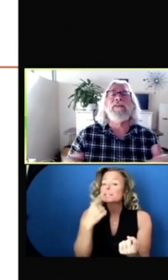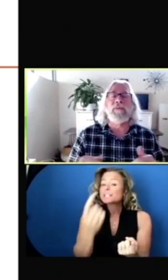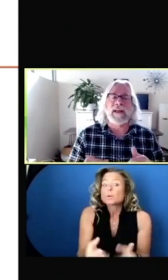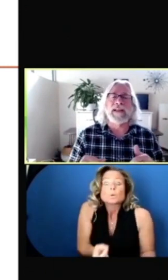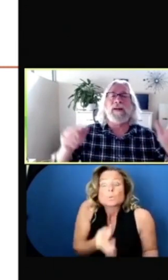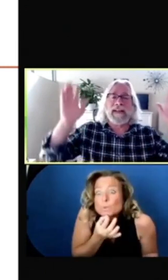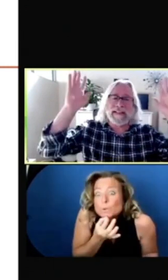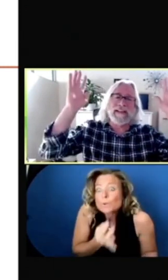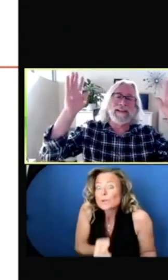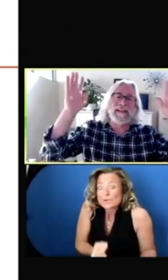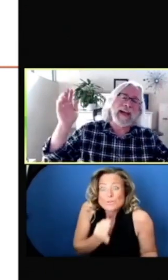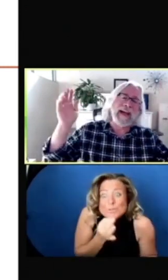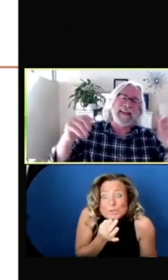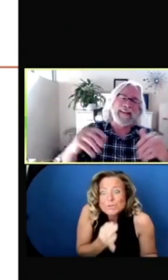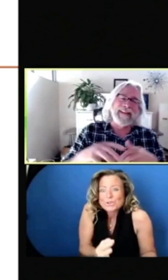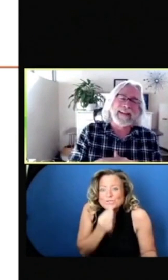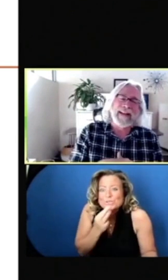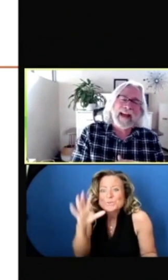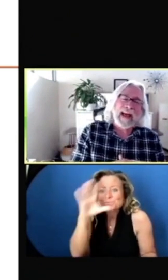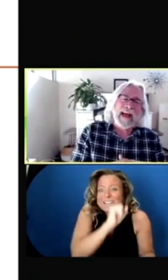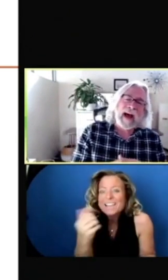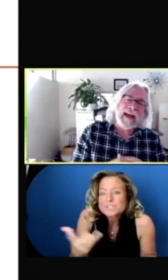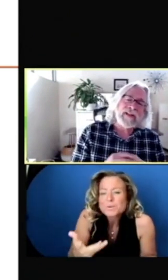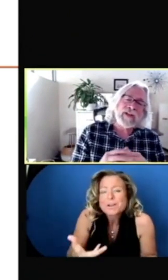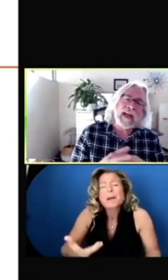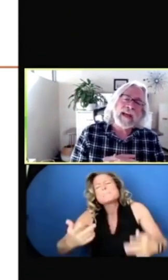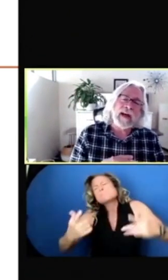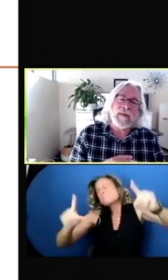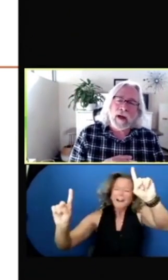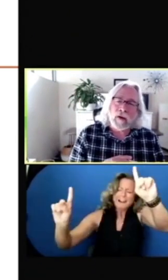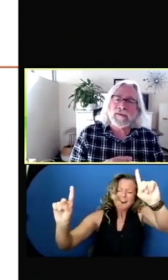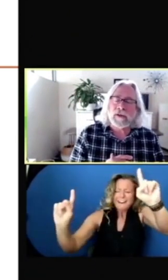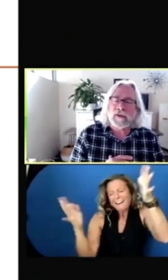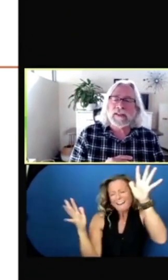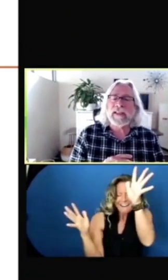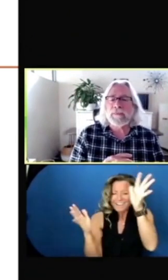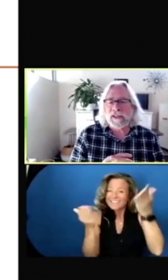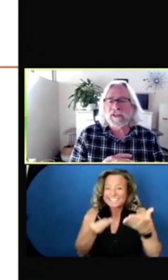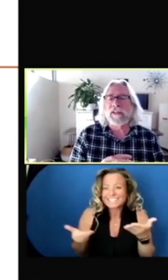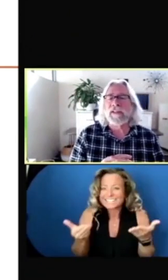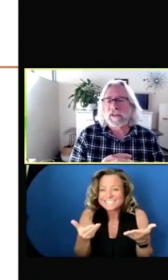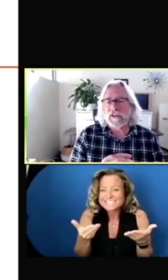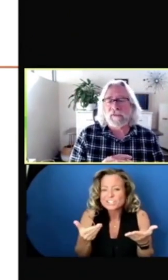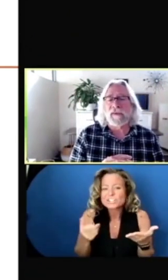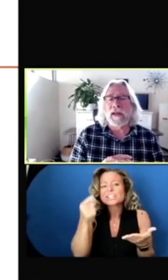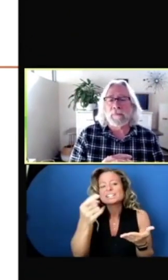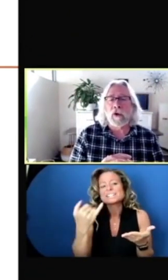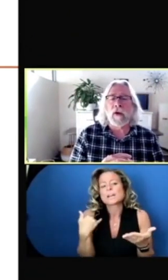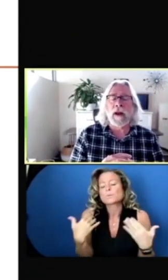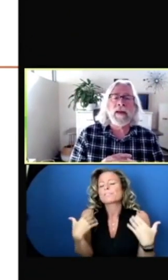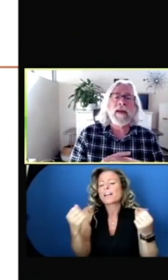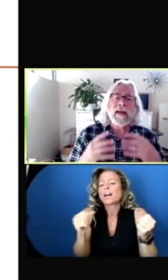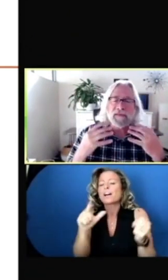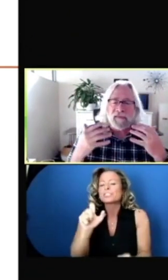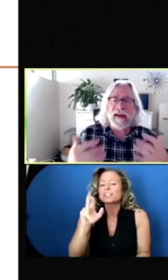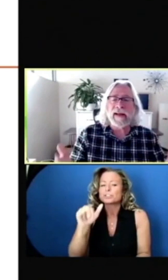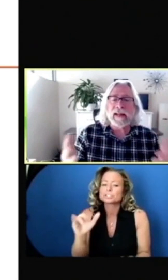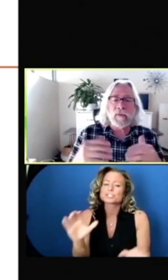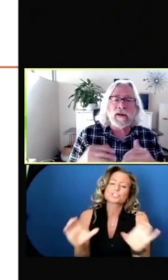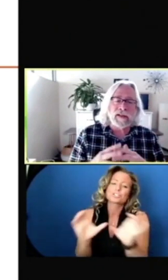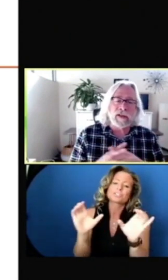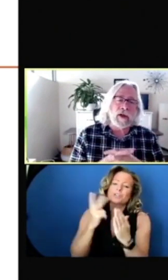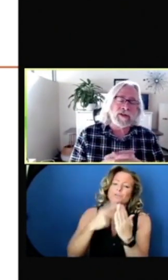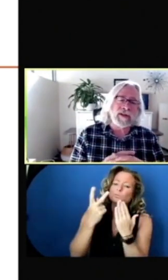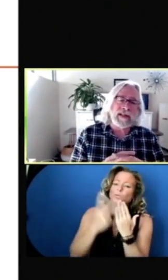coming soon. Well, guess what? It's here, yay. The IHA, the Health Literacy Specialist Certificate Program is